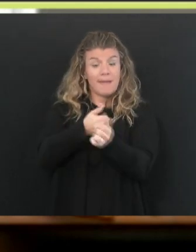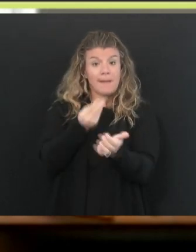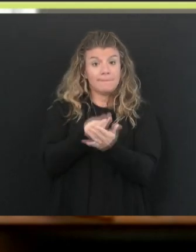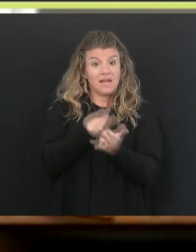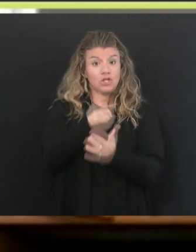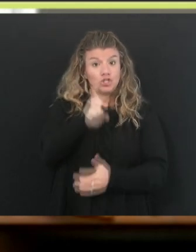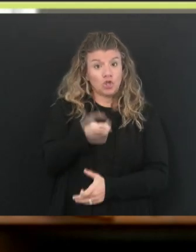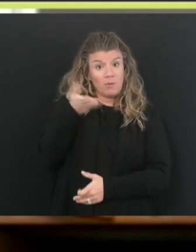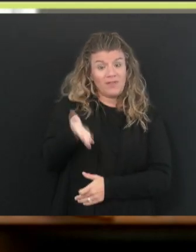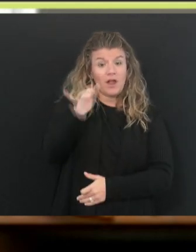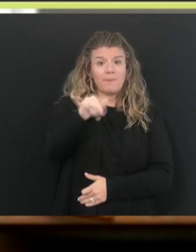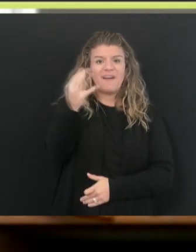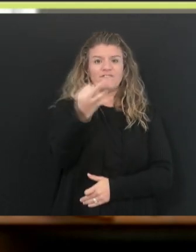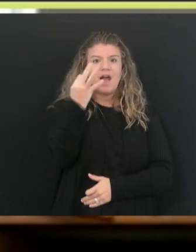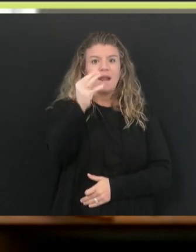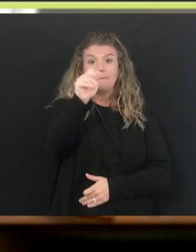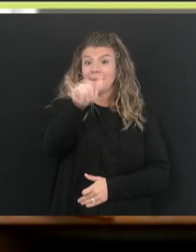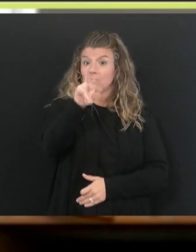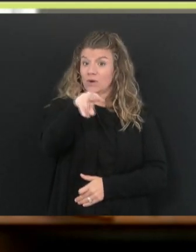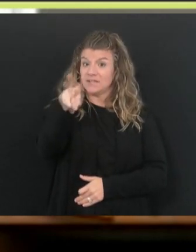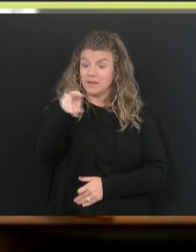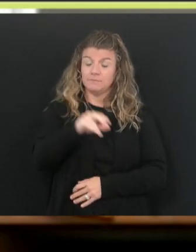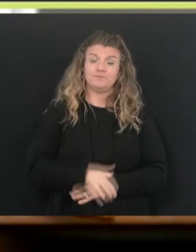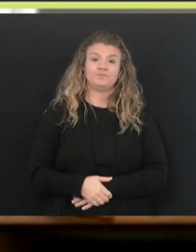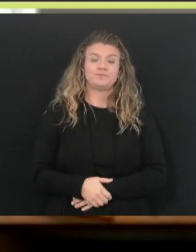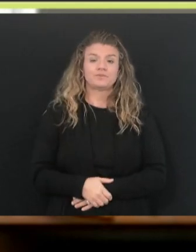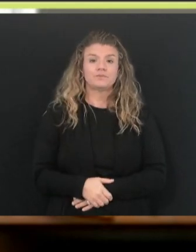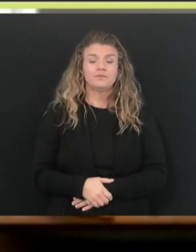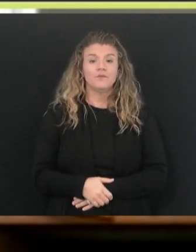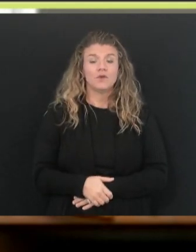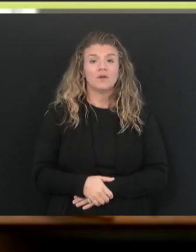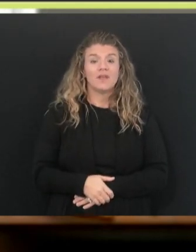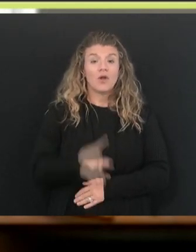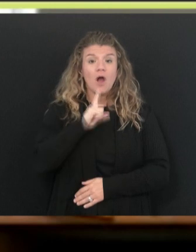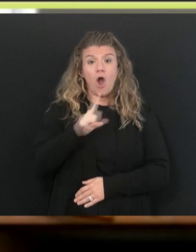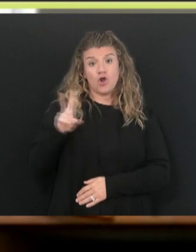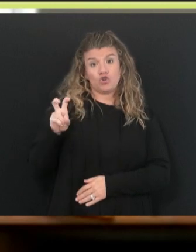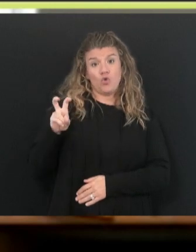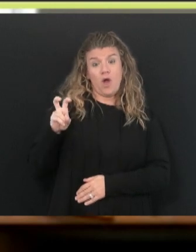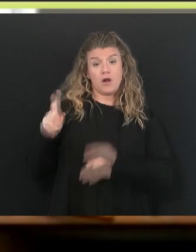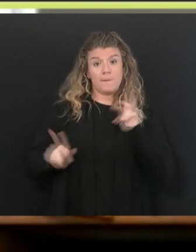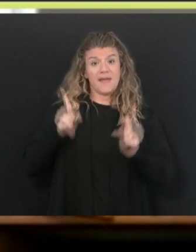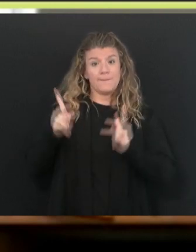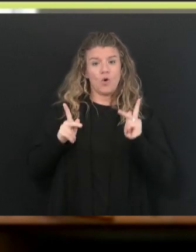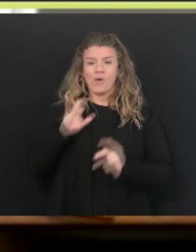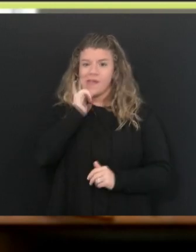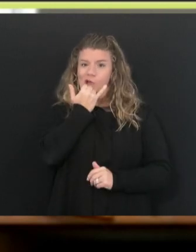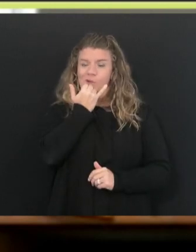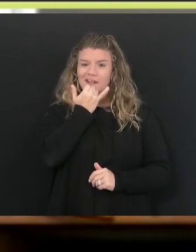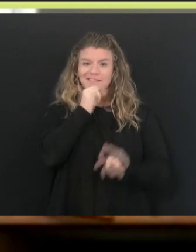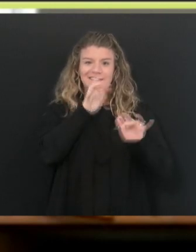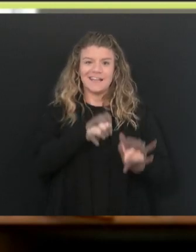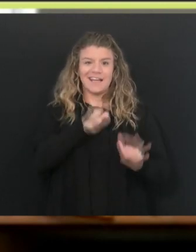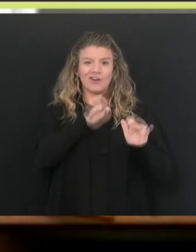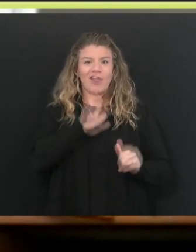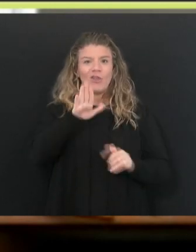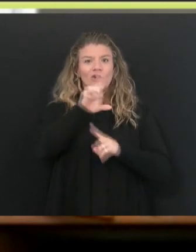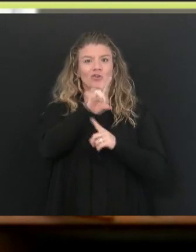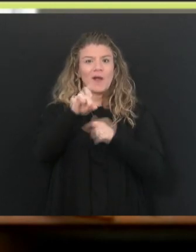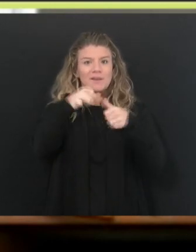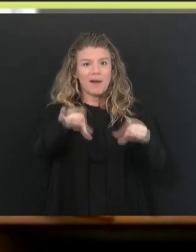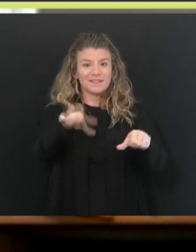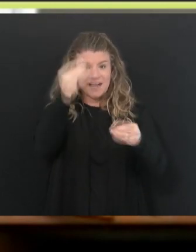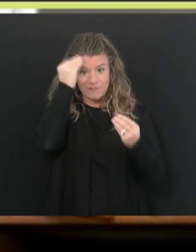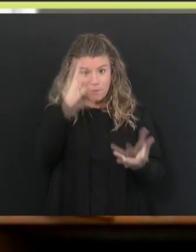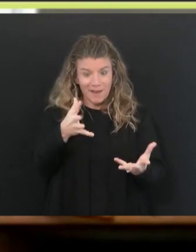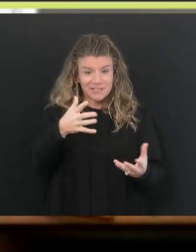card by Friday, May the 22nd. There are about 200 eligible claimants who incorrectly entered their direct deposit information